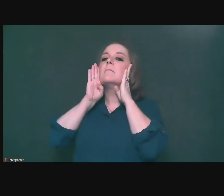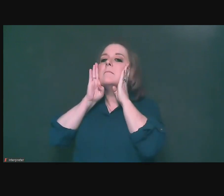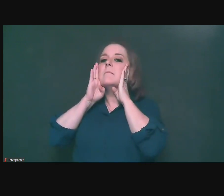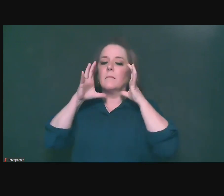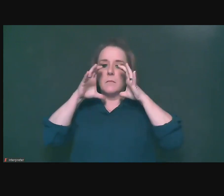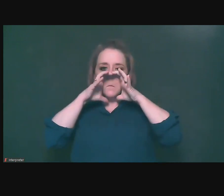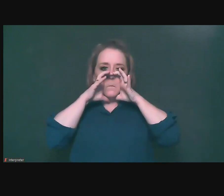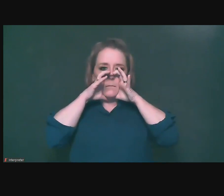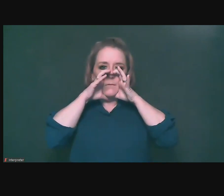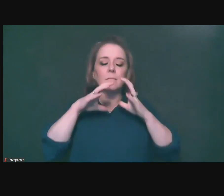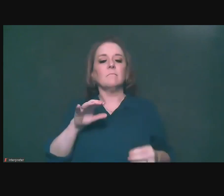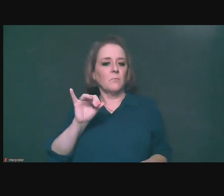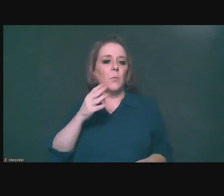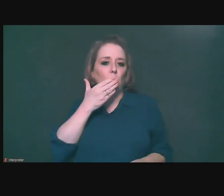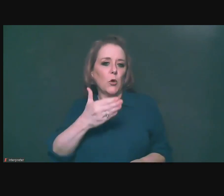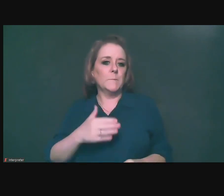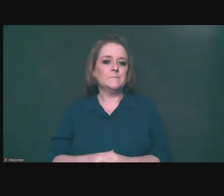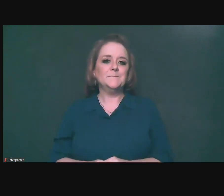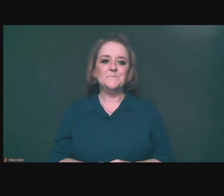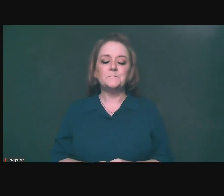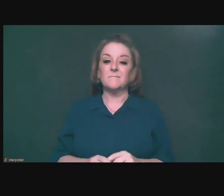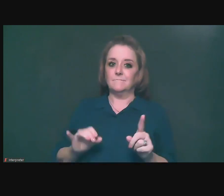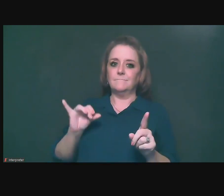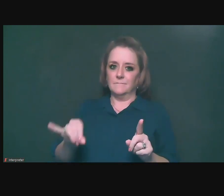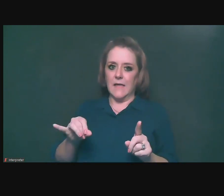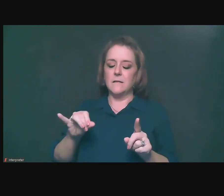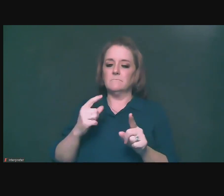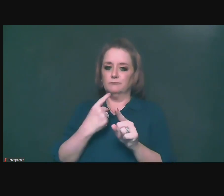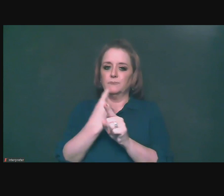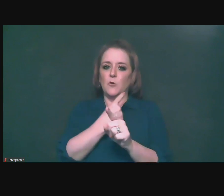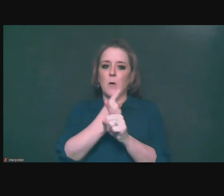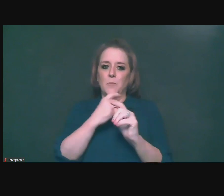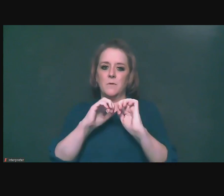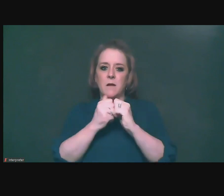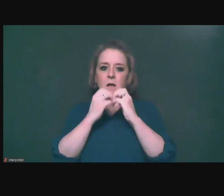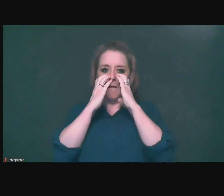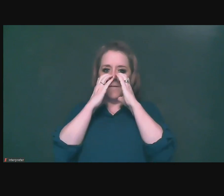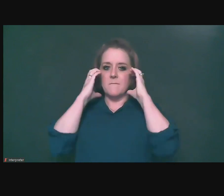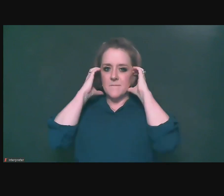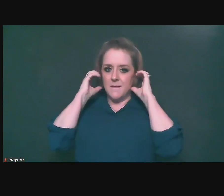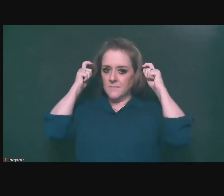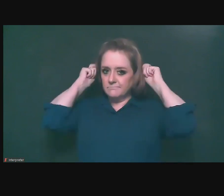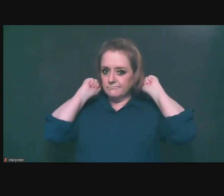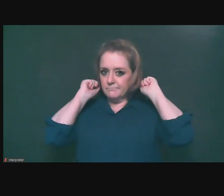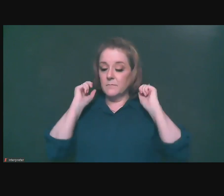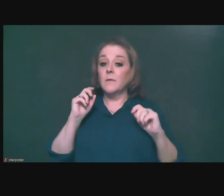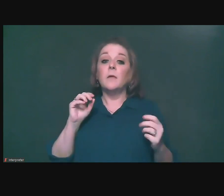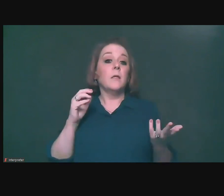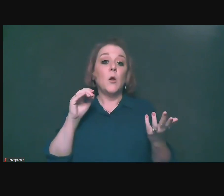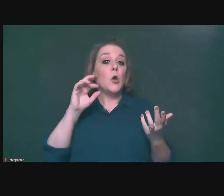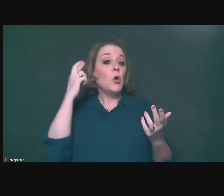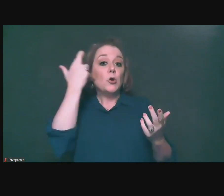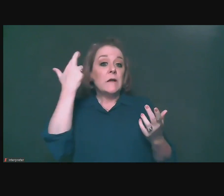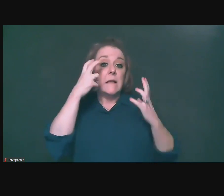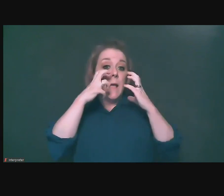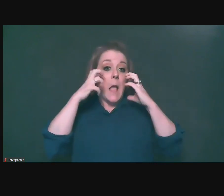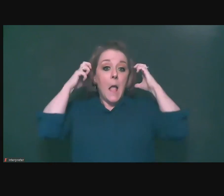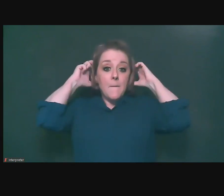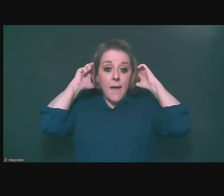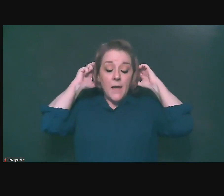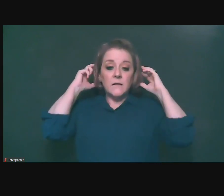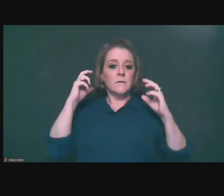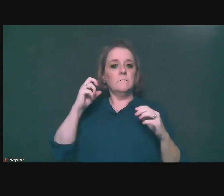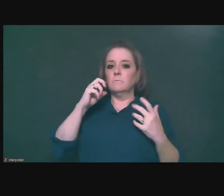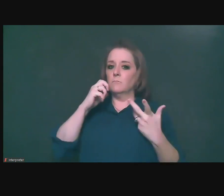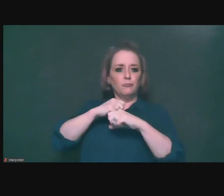seal along our cheeks. That's how you wear a mask. And it's really to protect others from something that I might have.